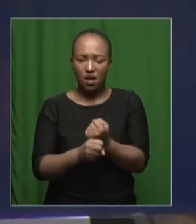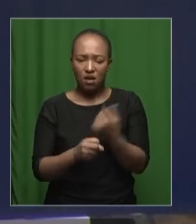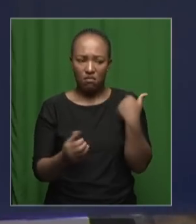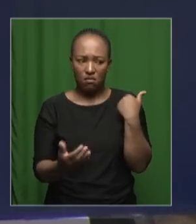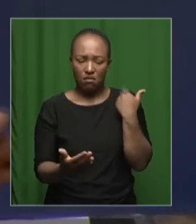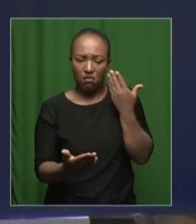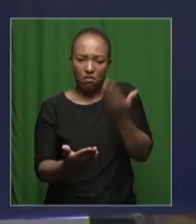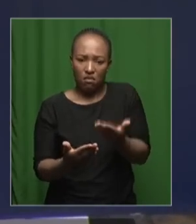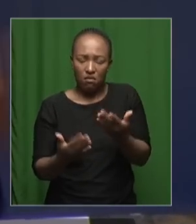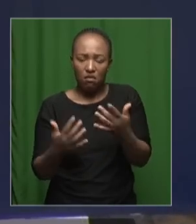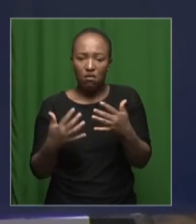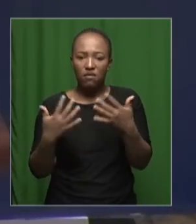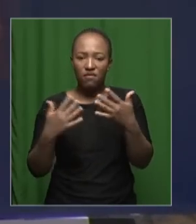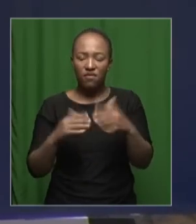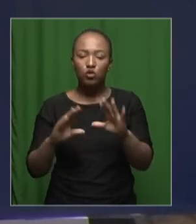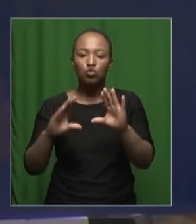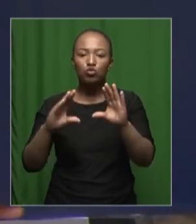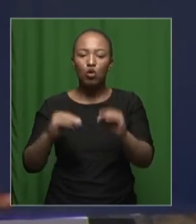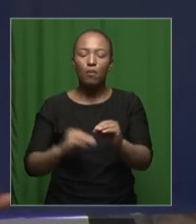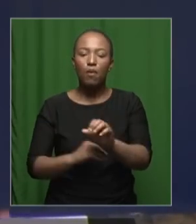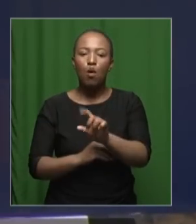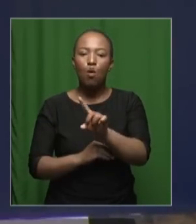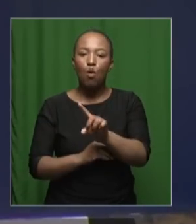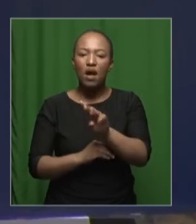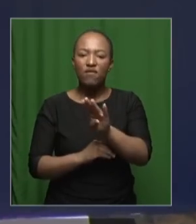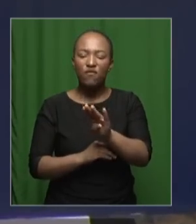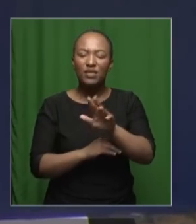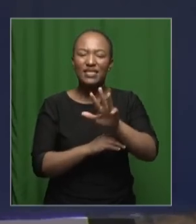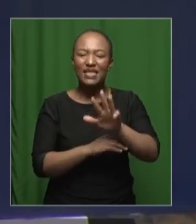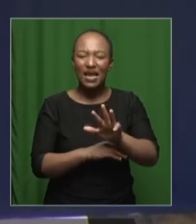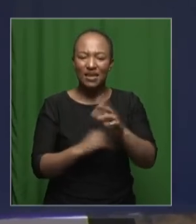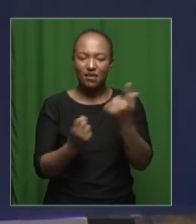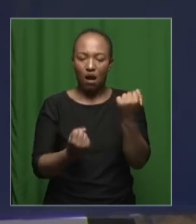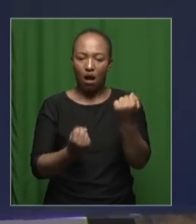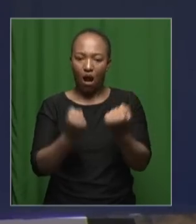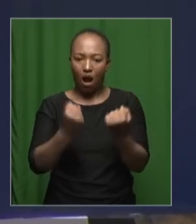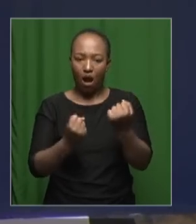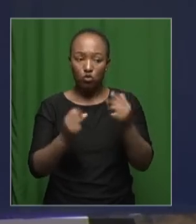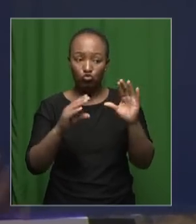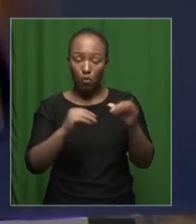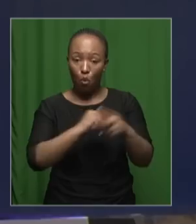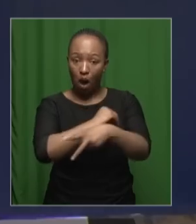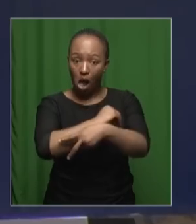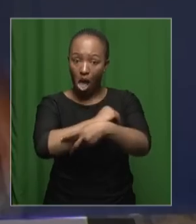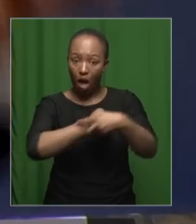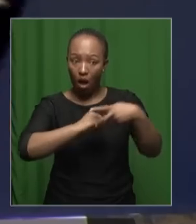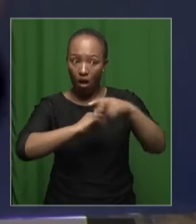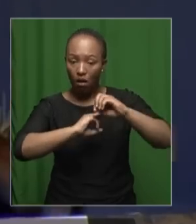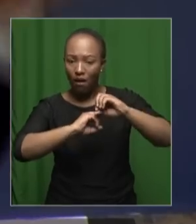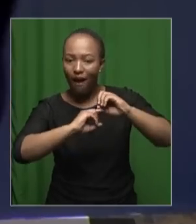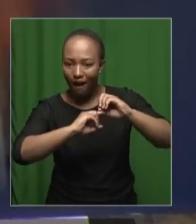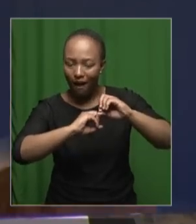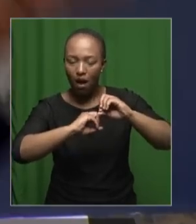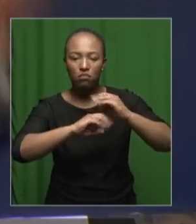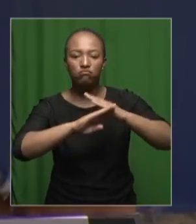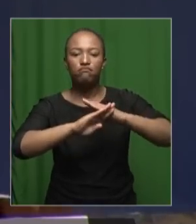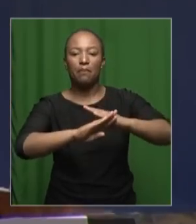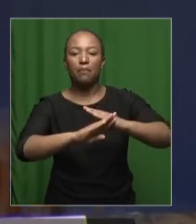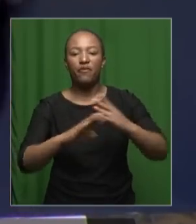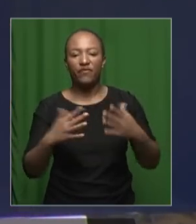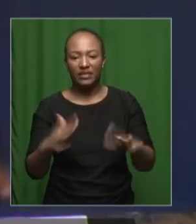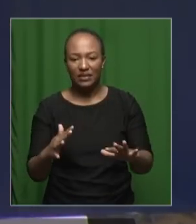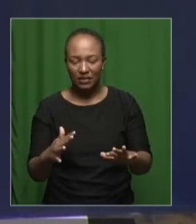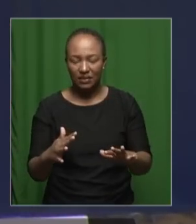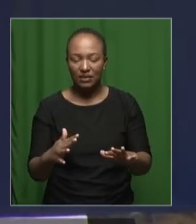established, they stopped 149 cars being stolen to go out of the country. They stopped 65,000